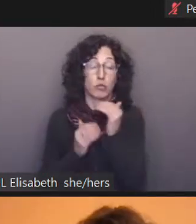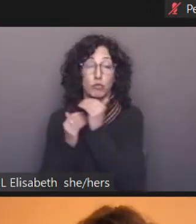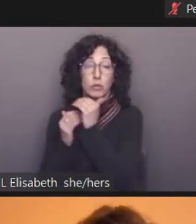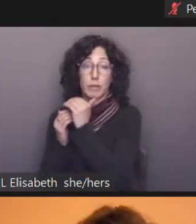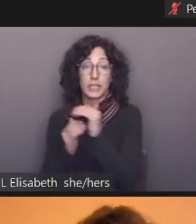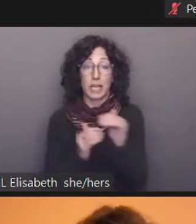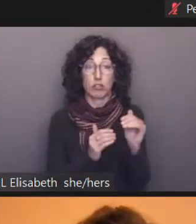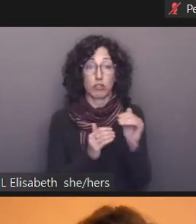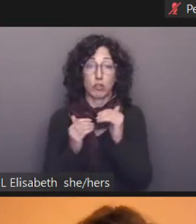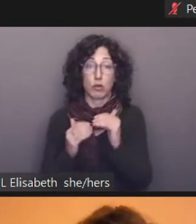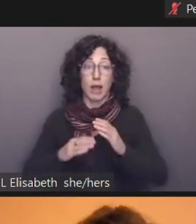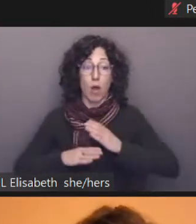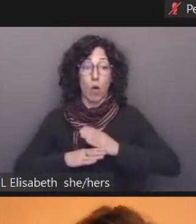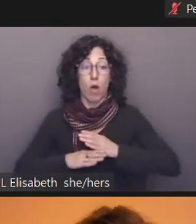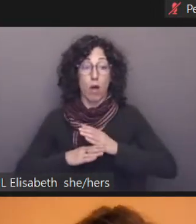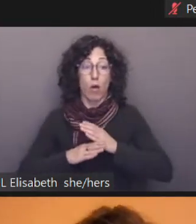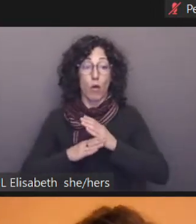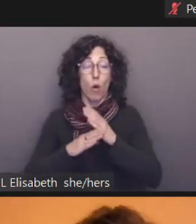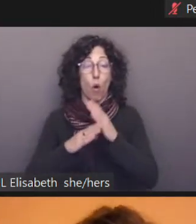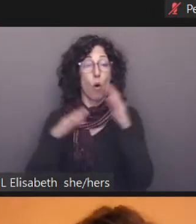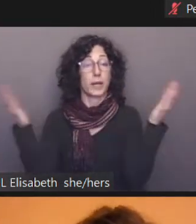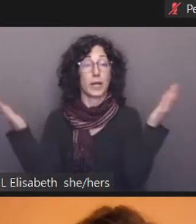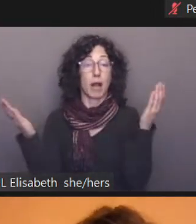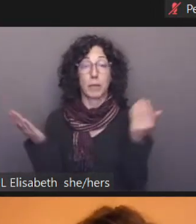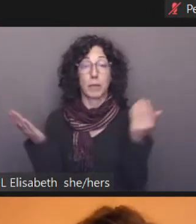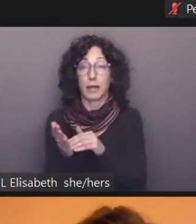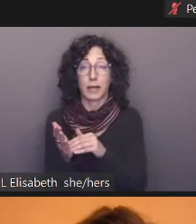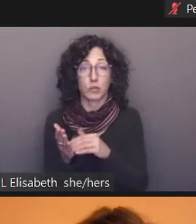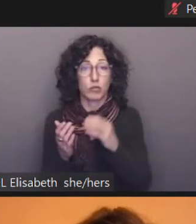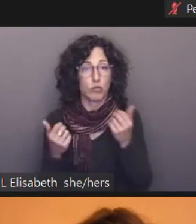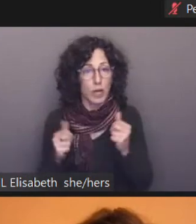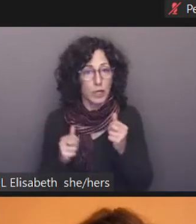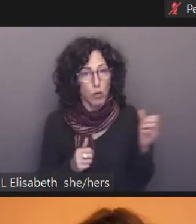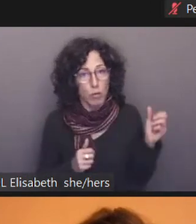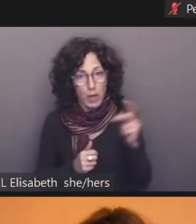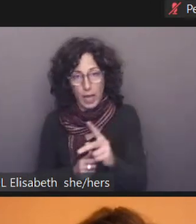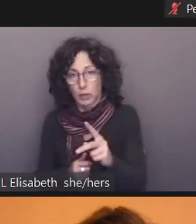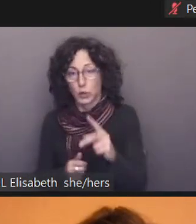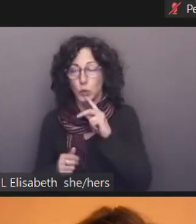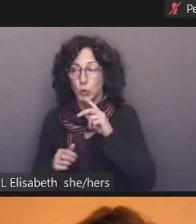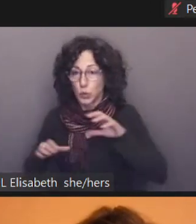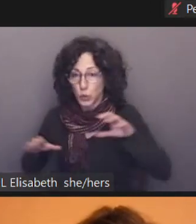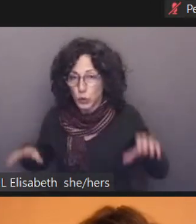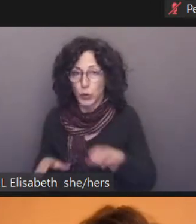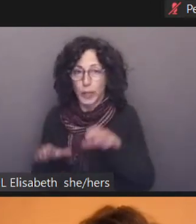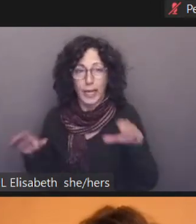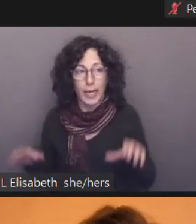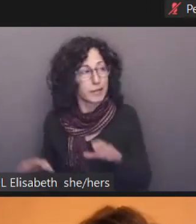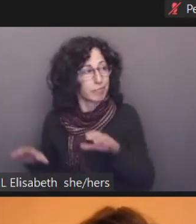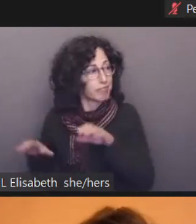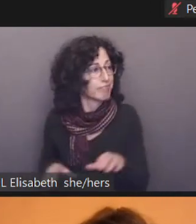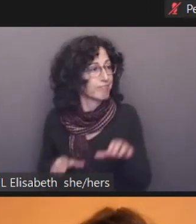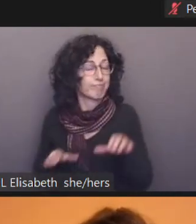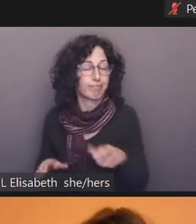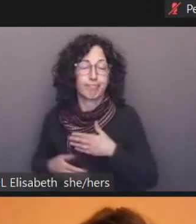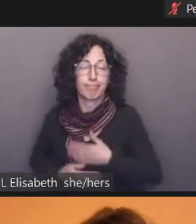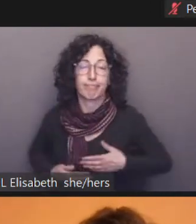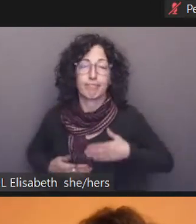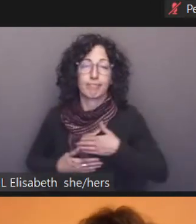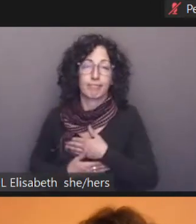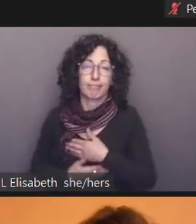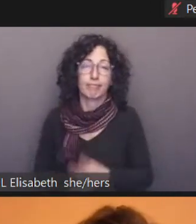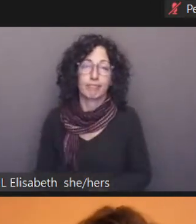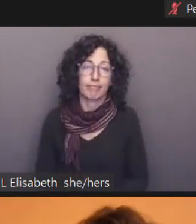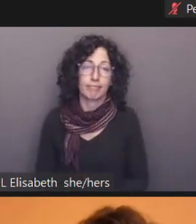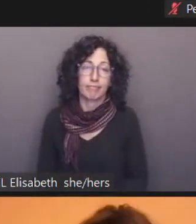up, and trying to get back to the activities and the behaviors and the settings that we all miss so